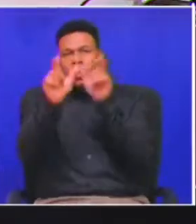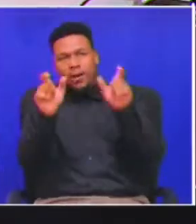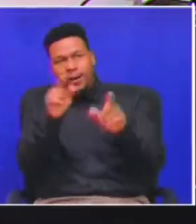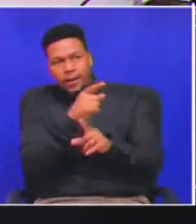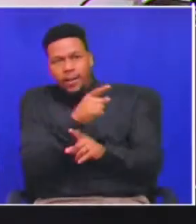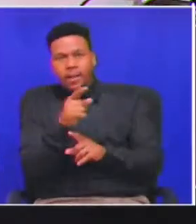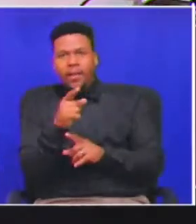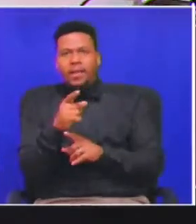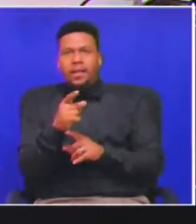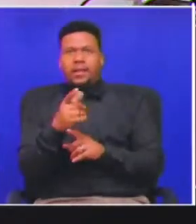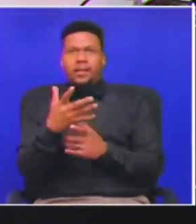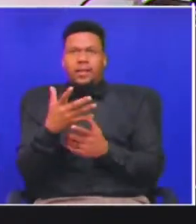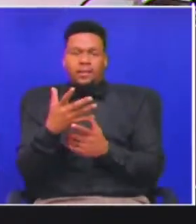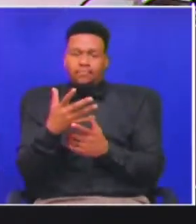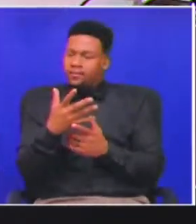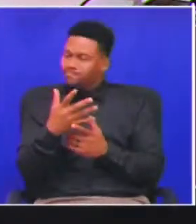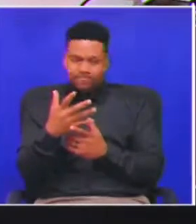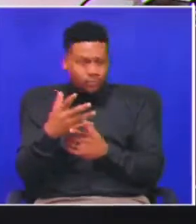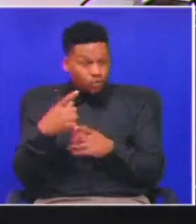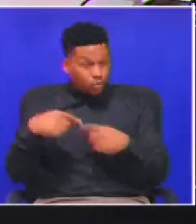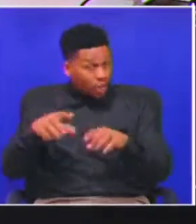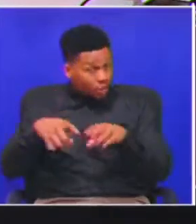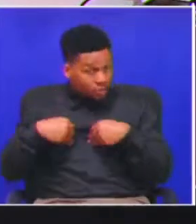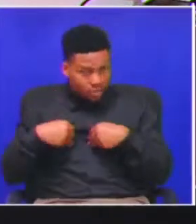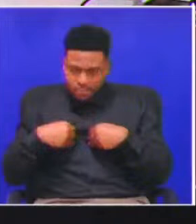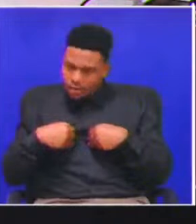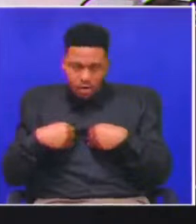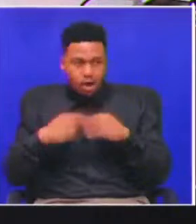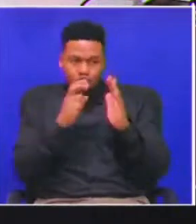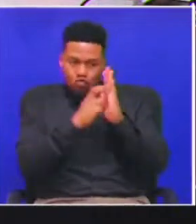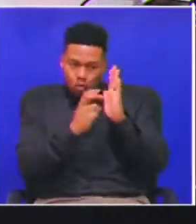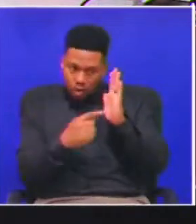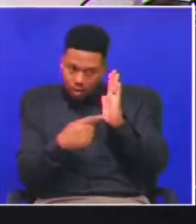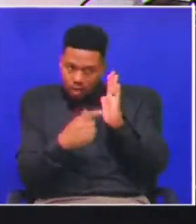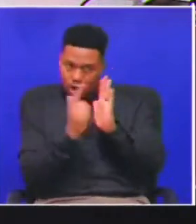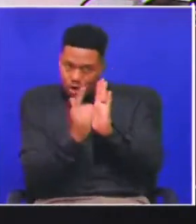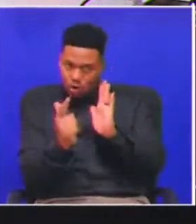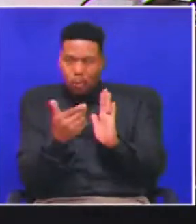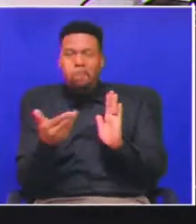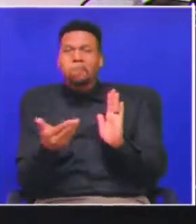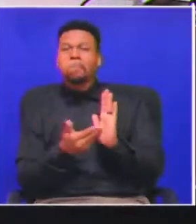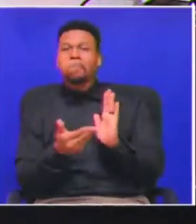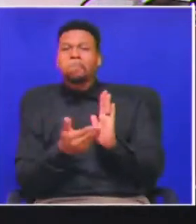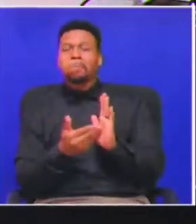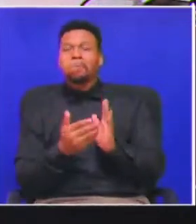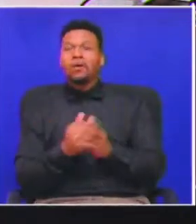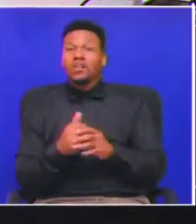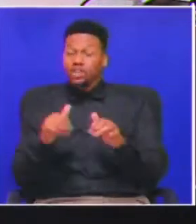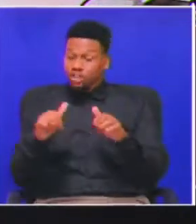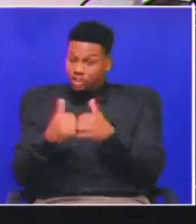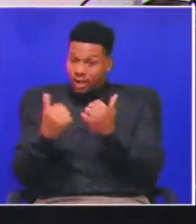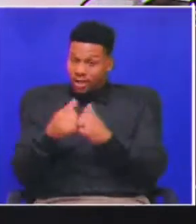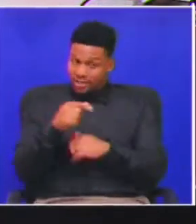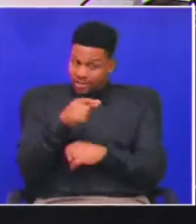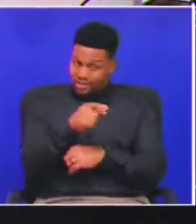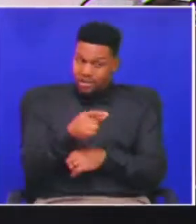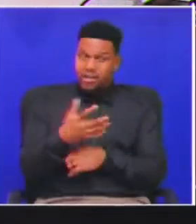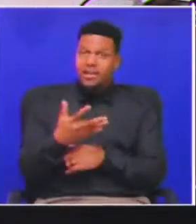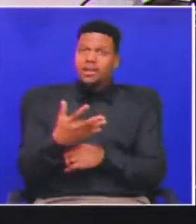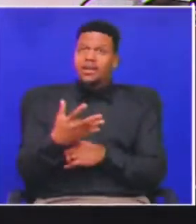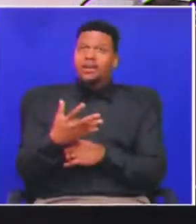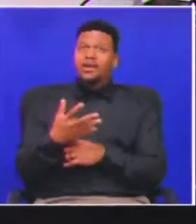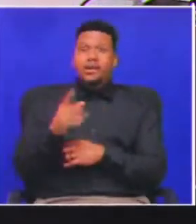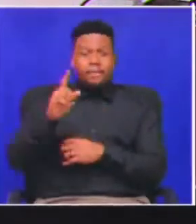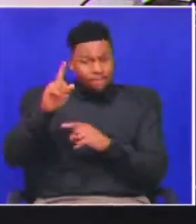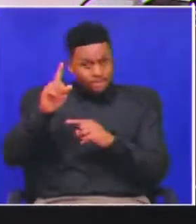just undermine the rule of law. Instead, we need to address this challenge by strengthening